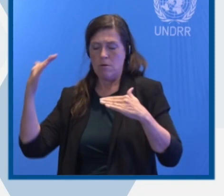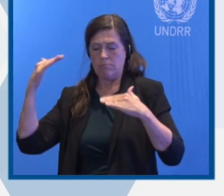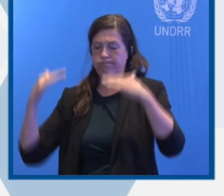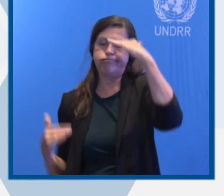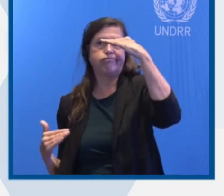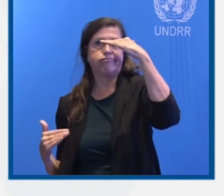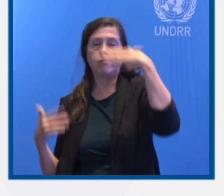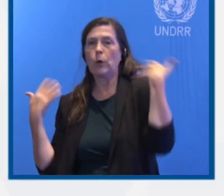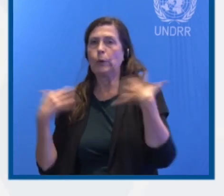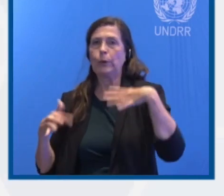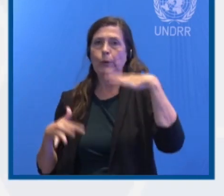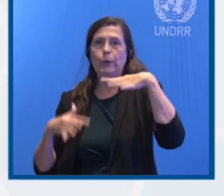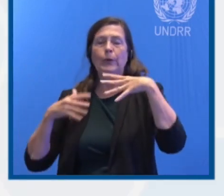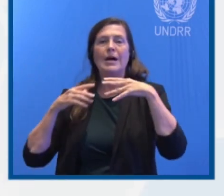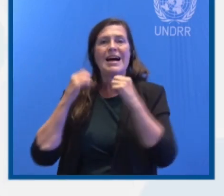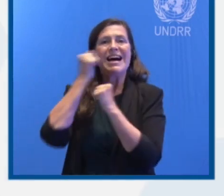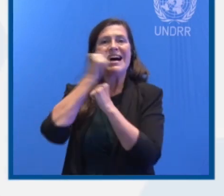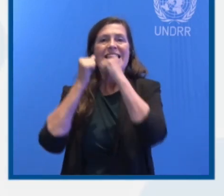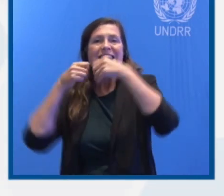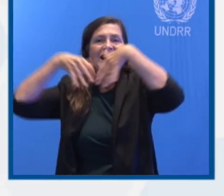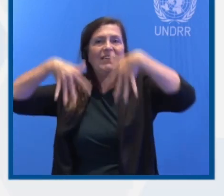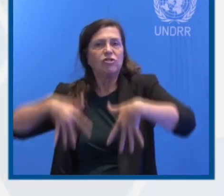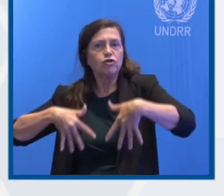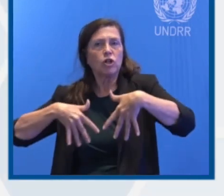we attract that additional